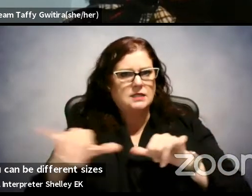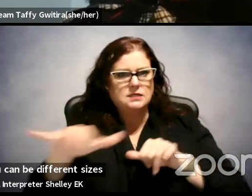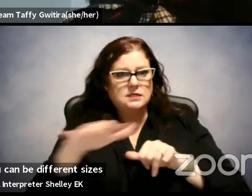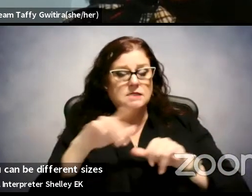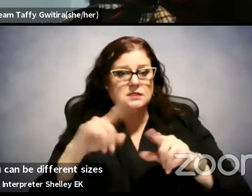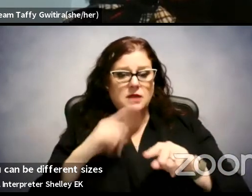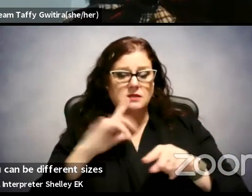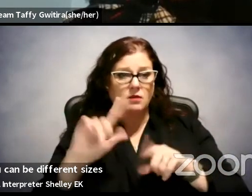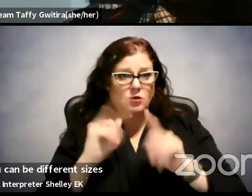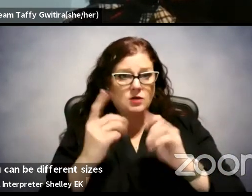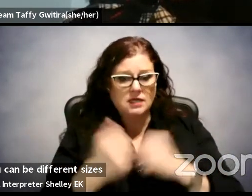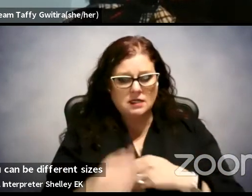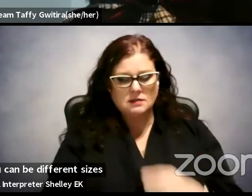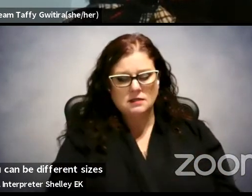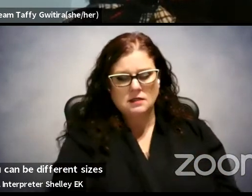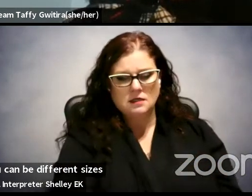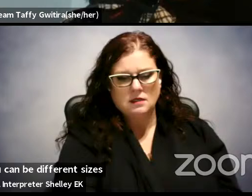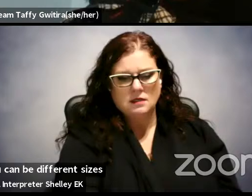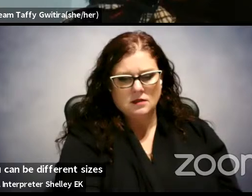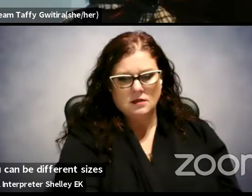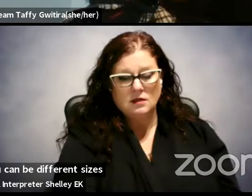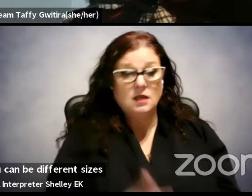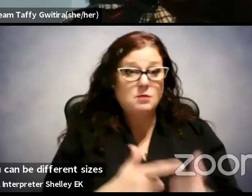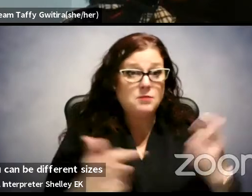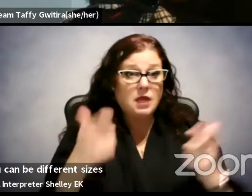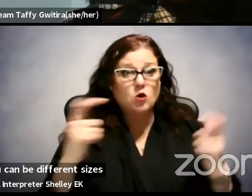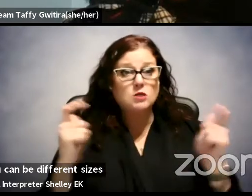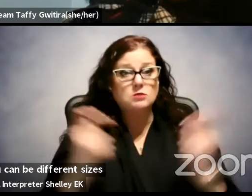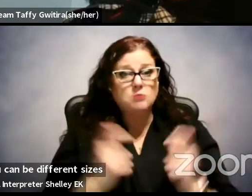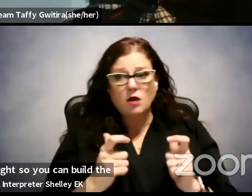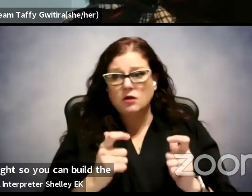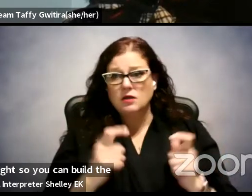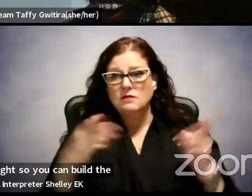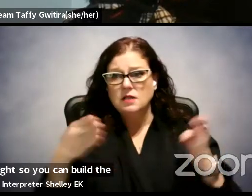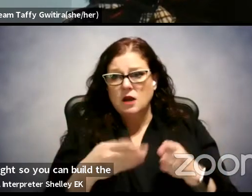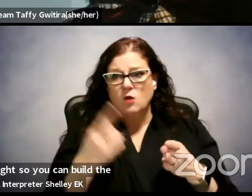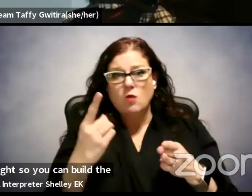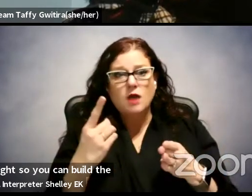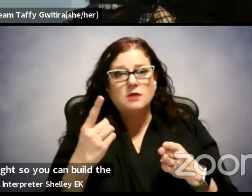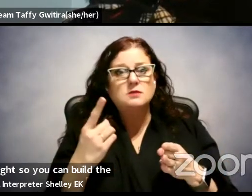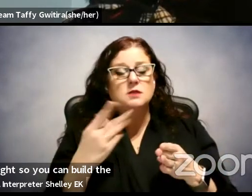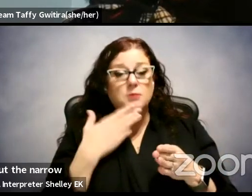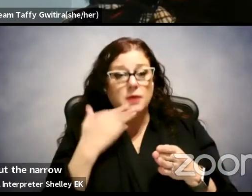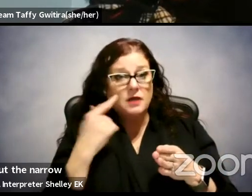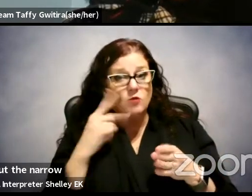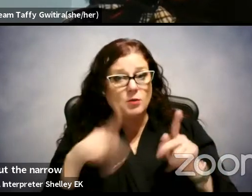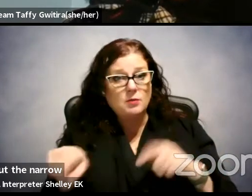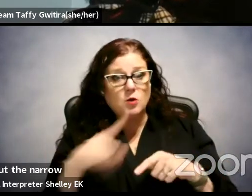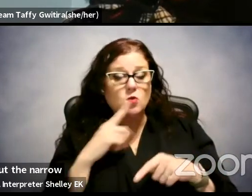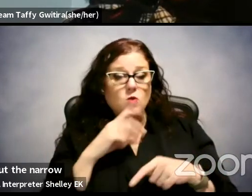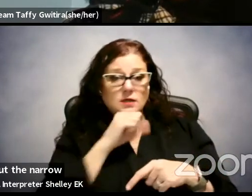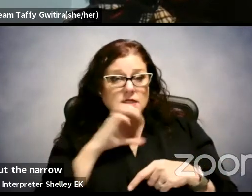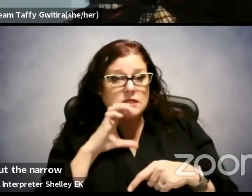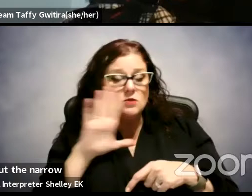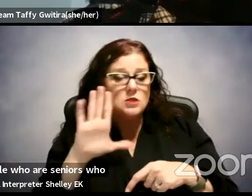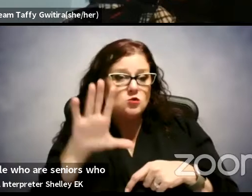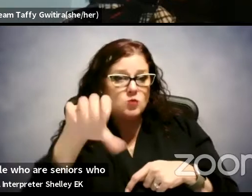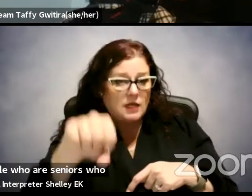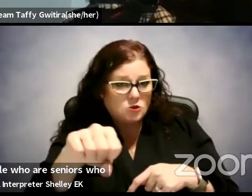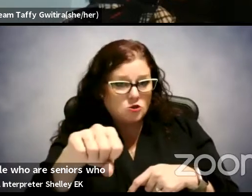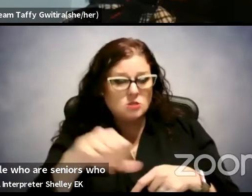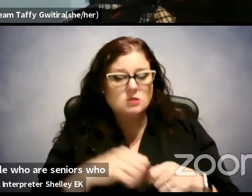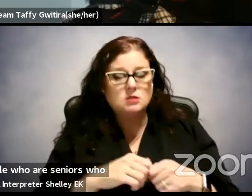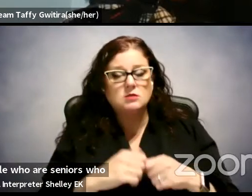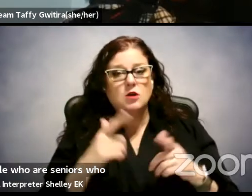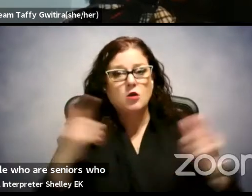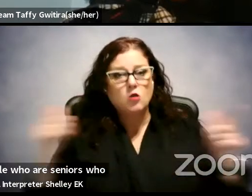someone's need, right? So you can build them out bigger, smaller, but the narrow ones would be better for people who are seniors who need to reach. So longer,